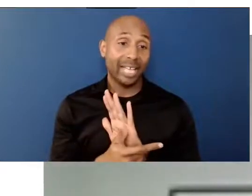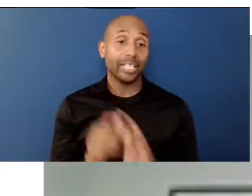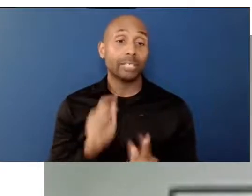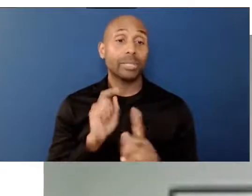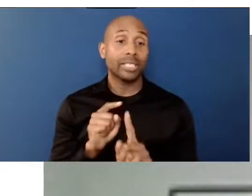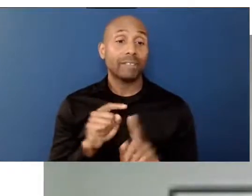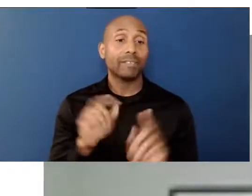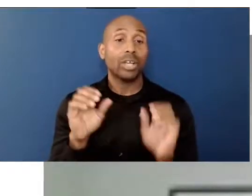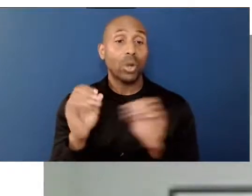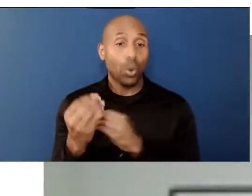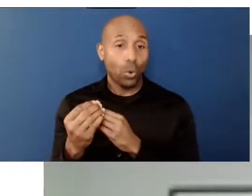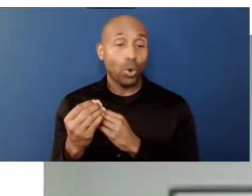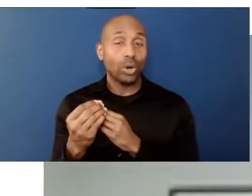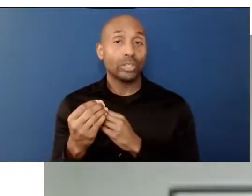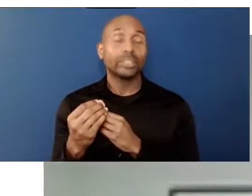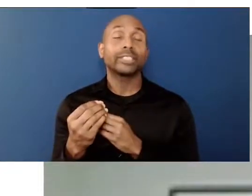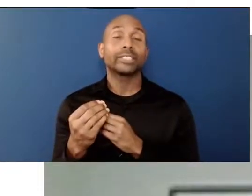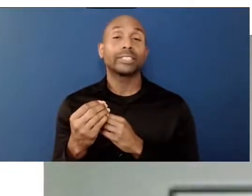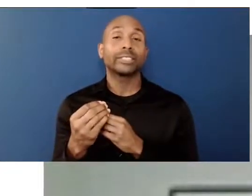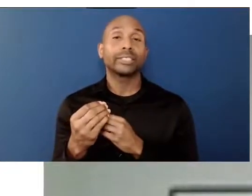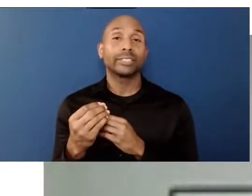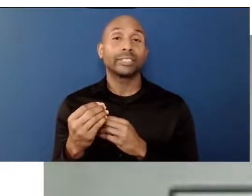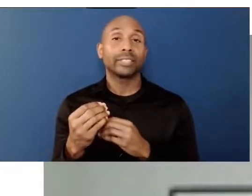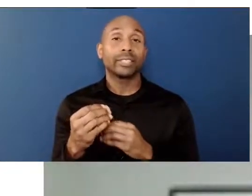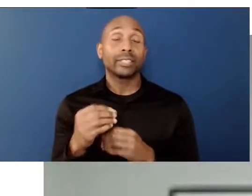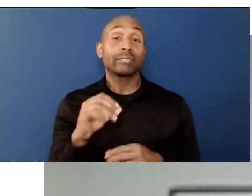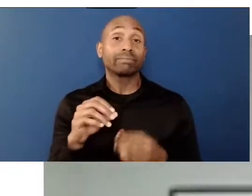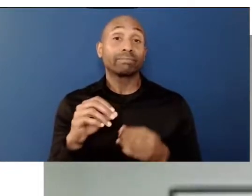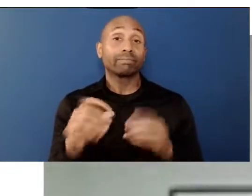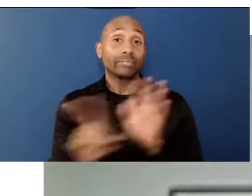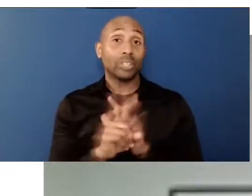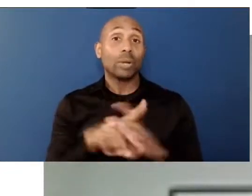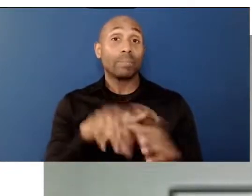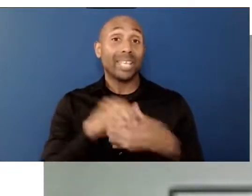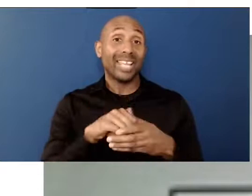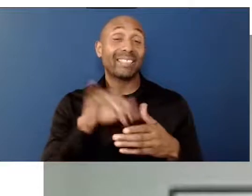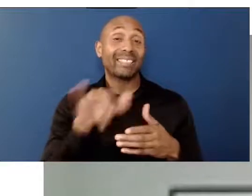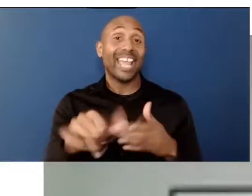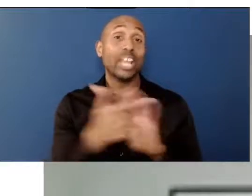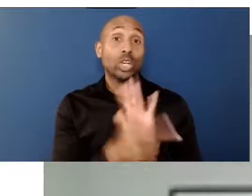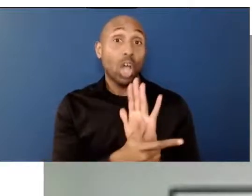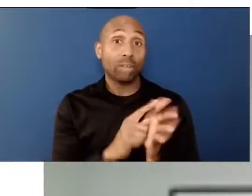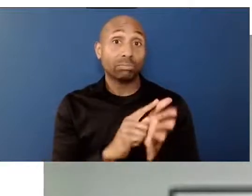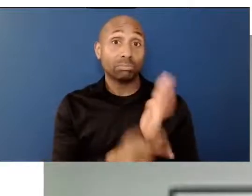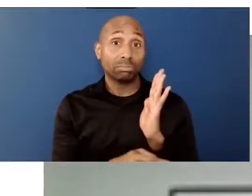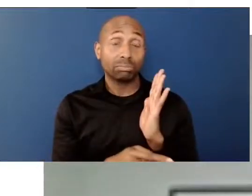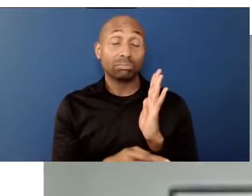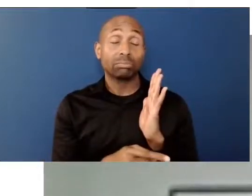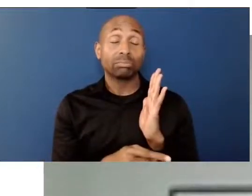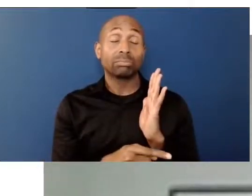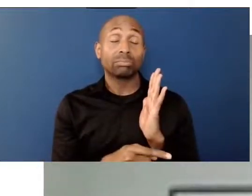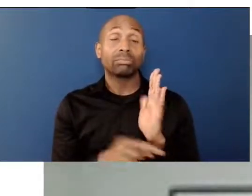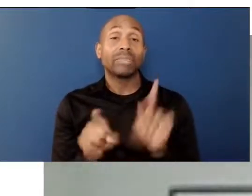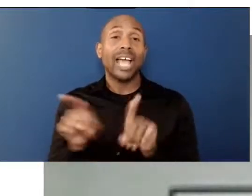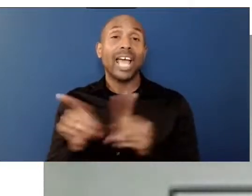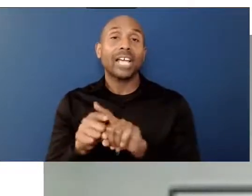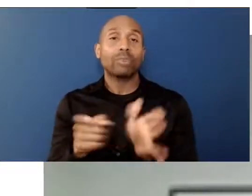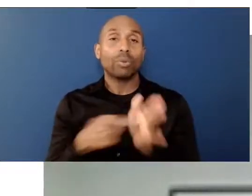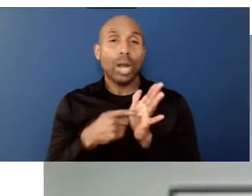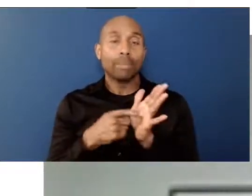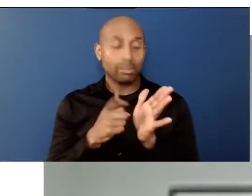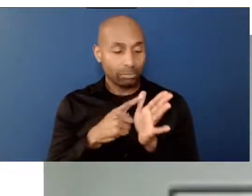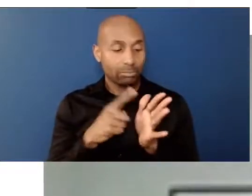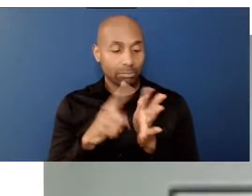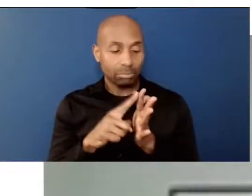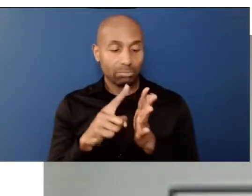are prescribed. And so what that means is that they have certain requirements that they have to meet as it relates